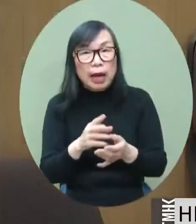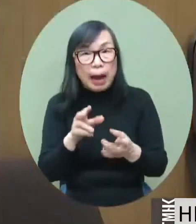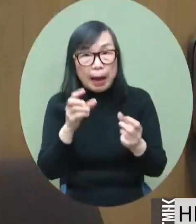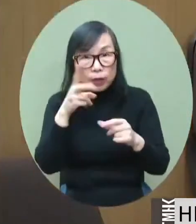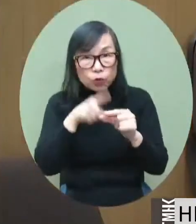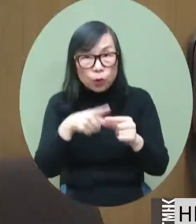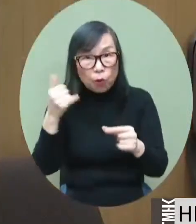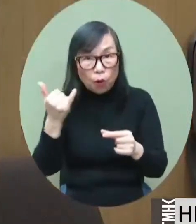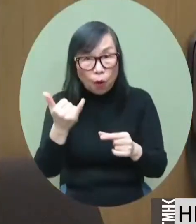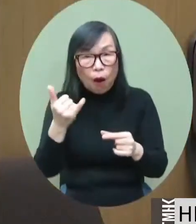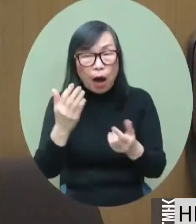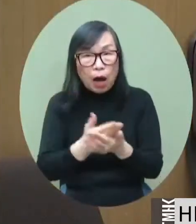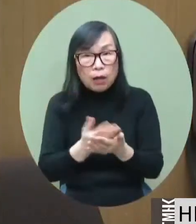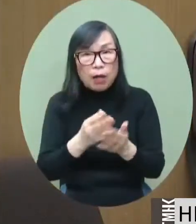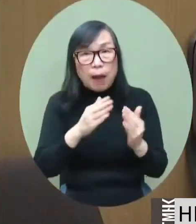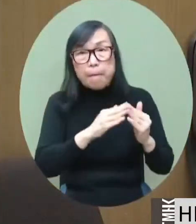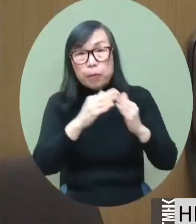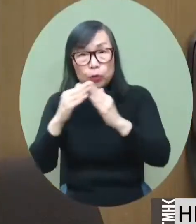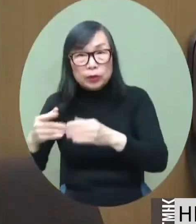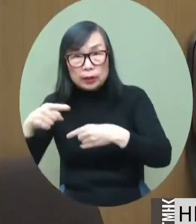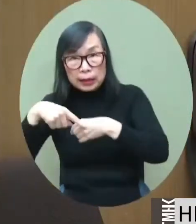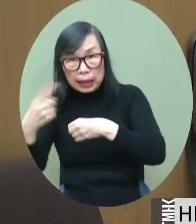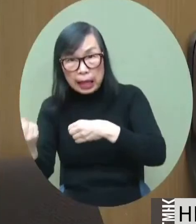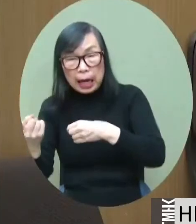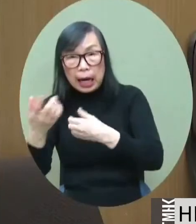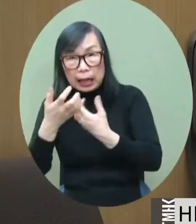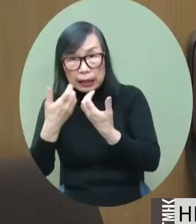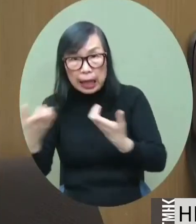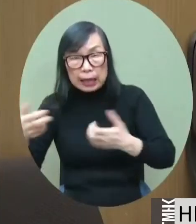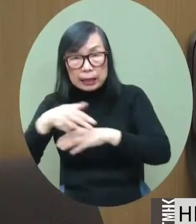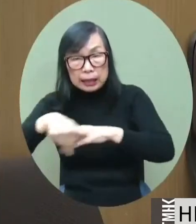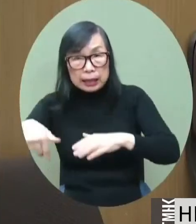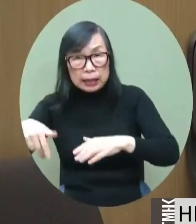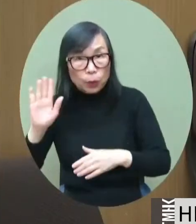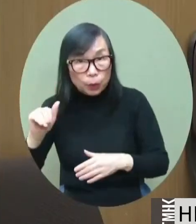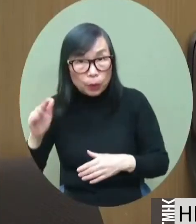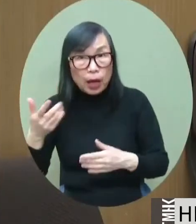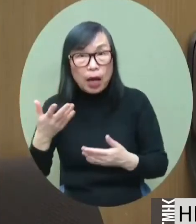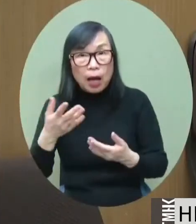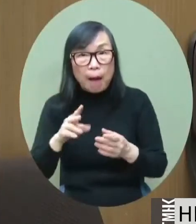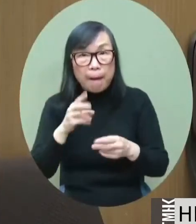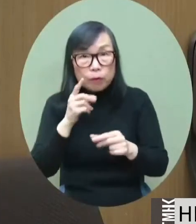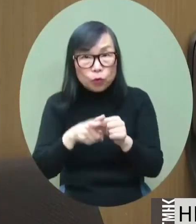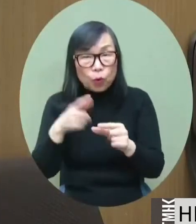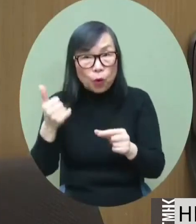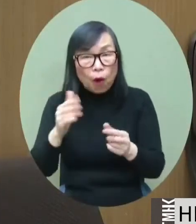now staying in the Penny Bay. Do they have to be relocated to other facilities?